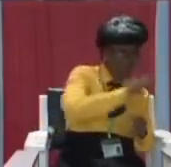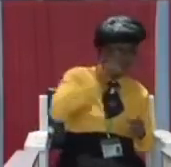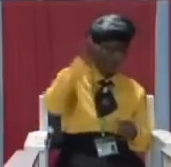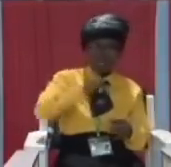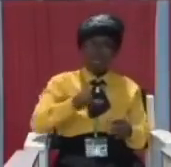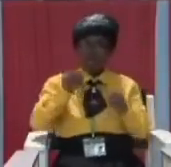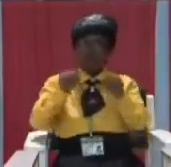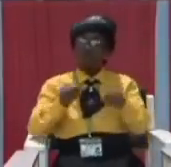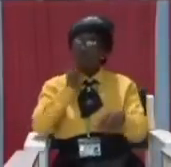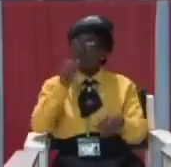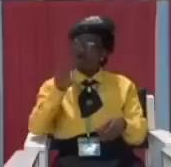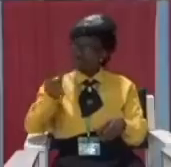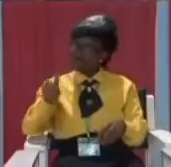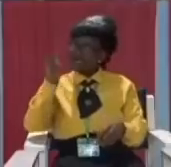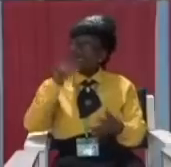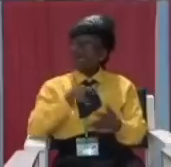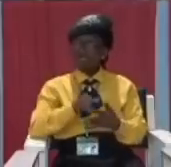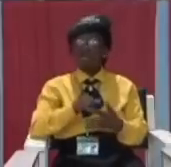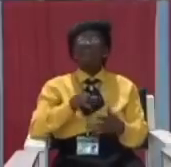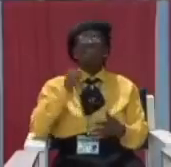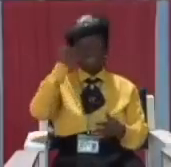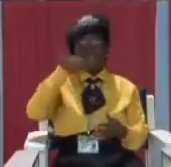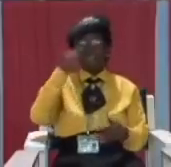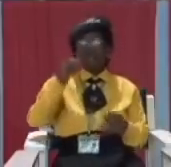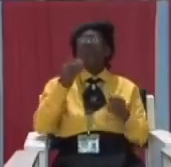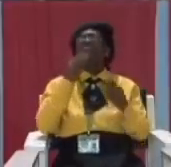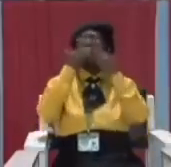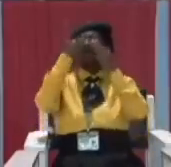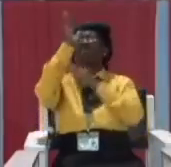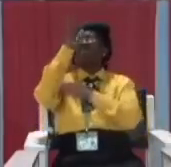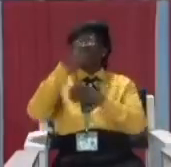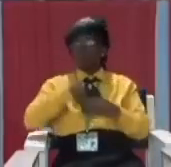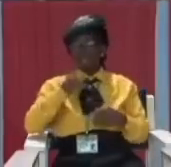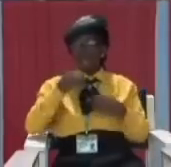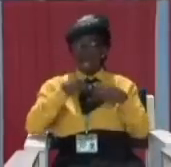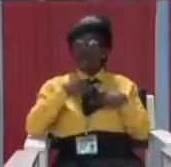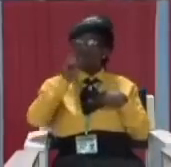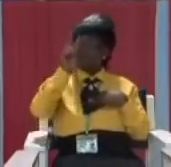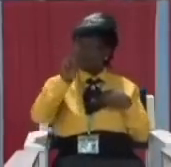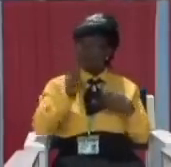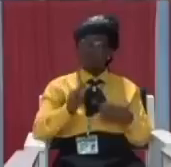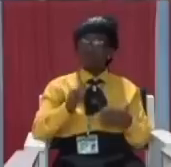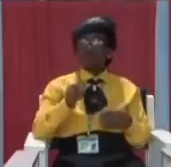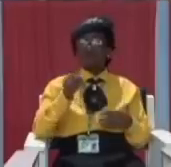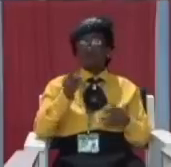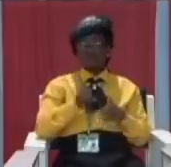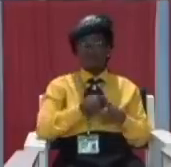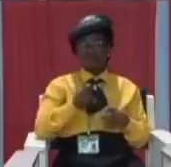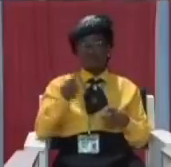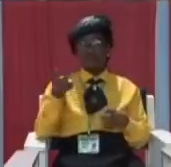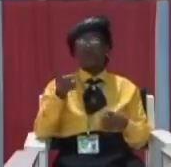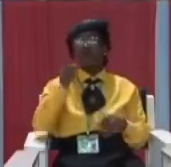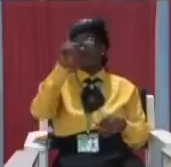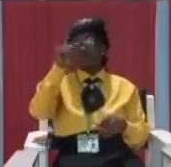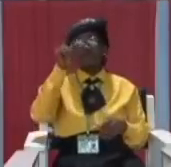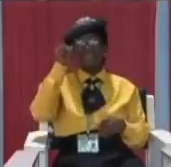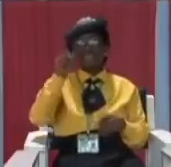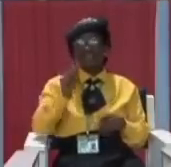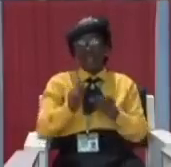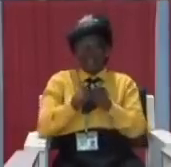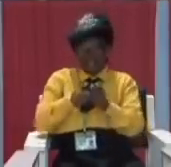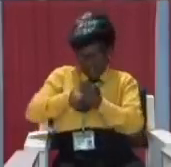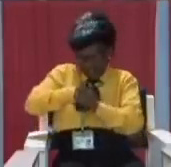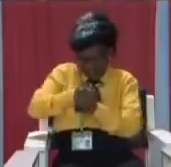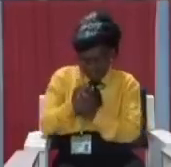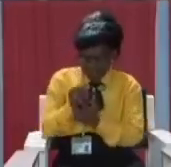So she said, well, thank God I have two. So the second one, she tied it so tightly around